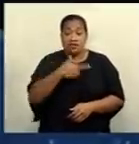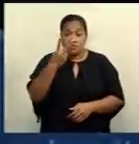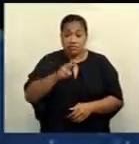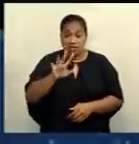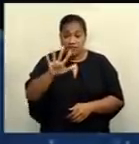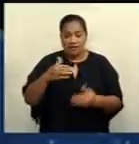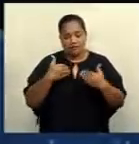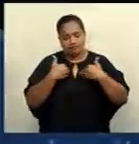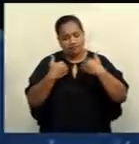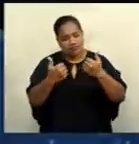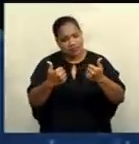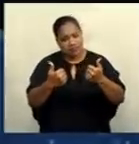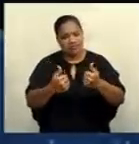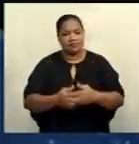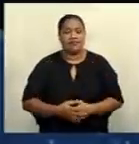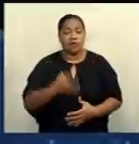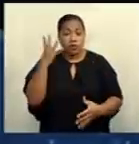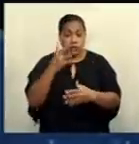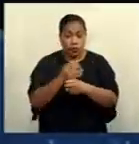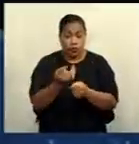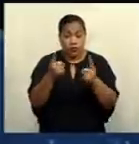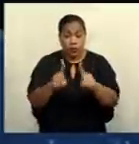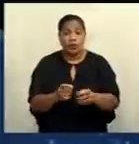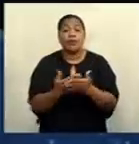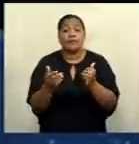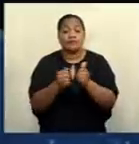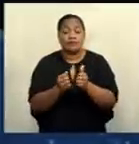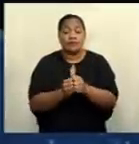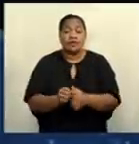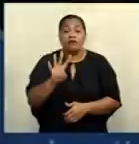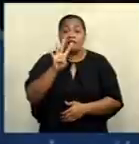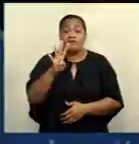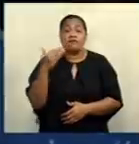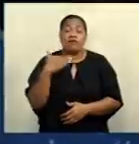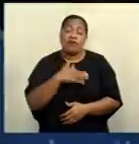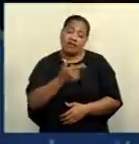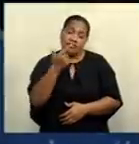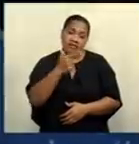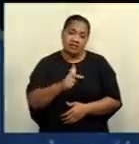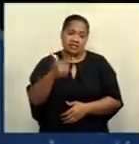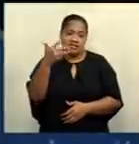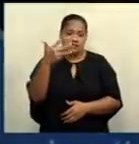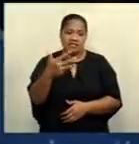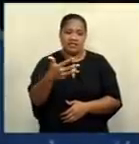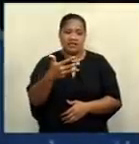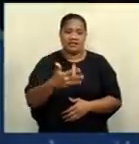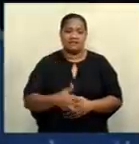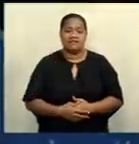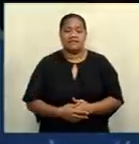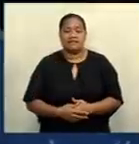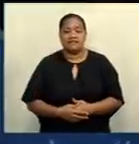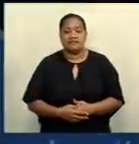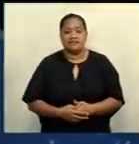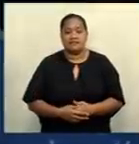25,725 recoveries in total. The COVID-19 death toll now stands at 479.